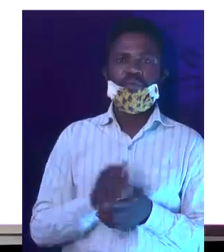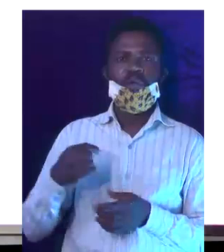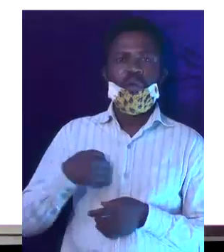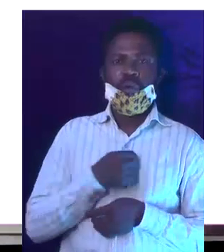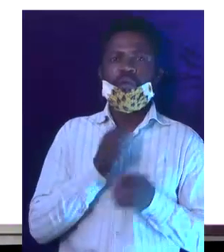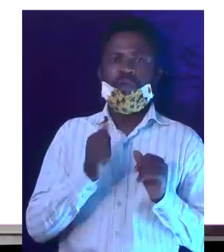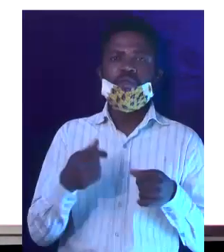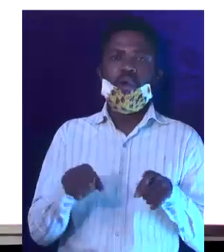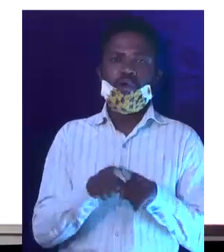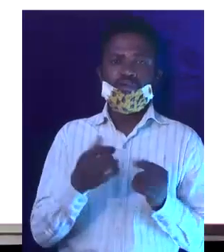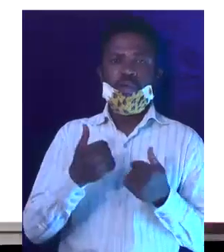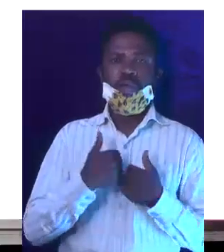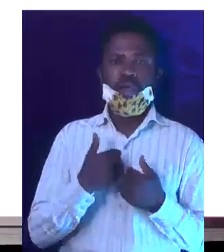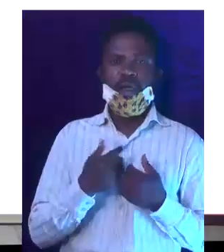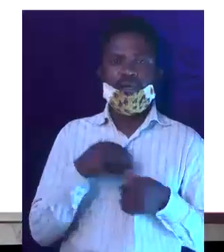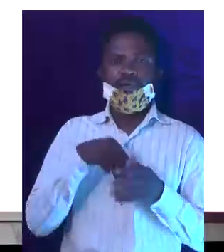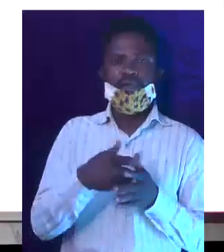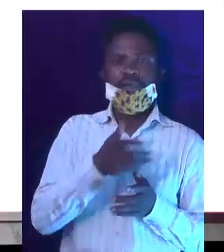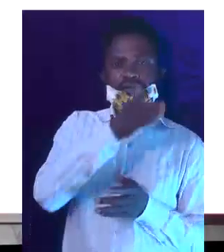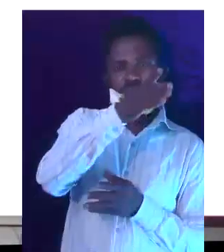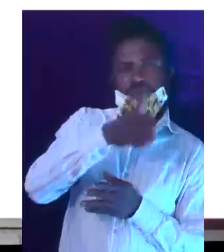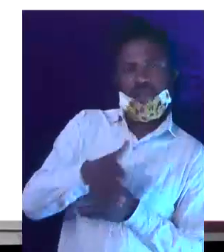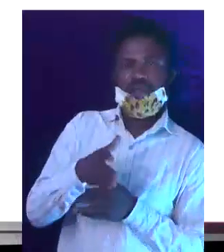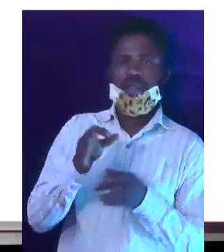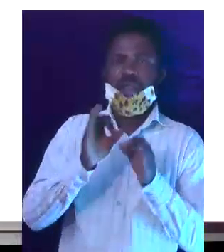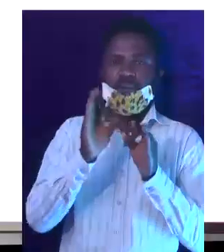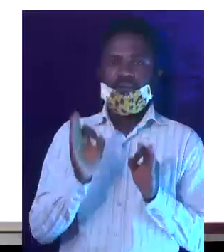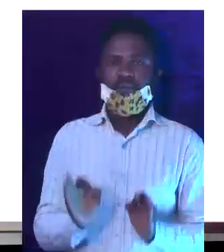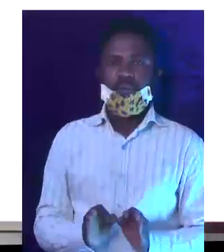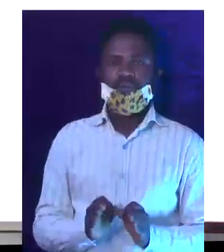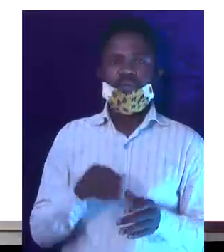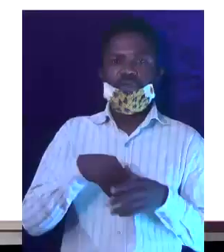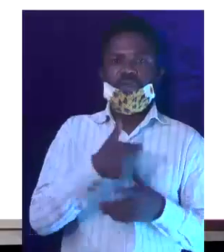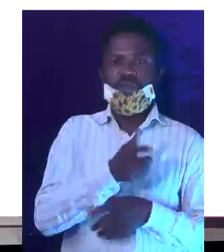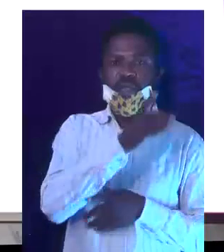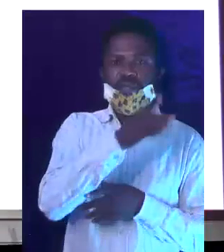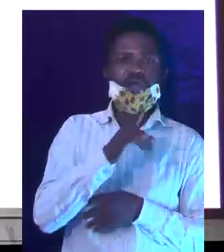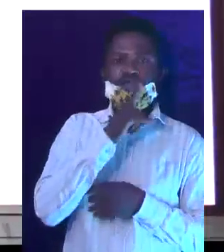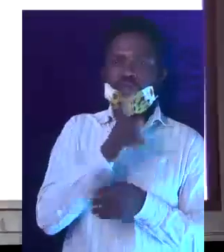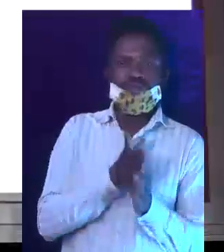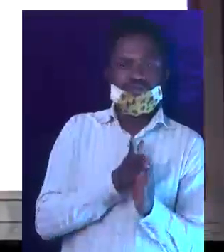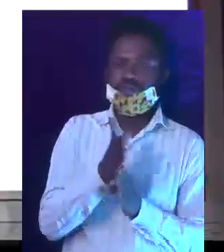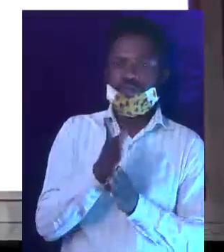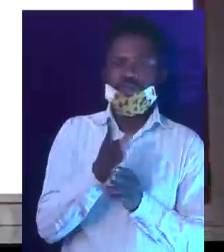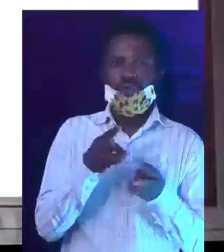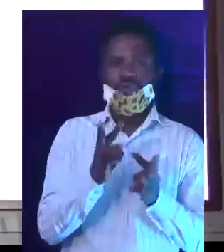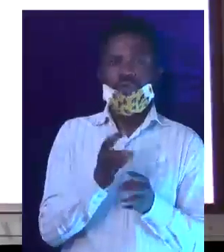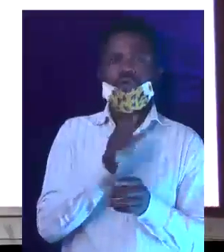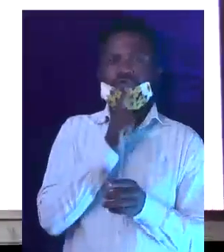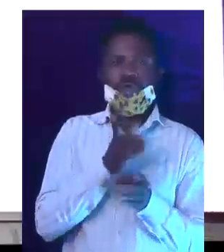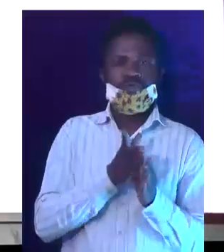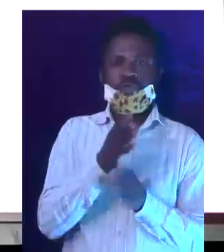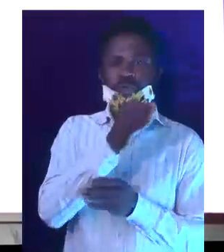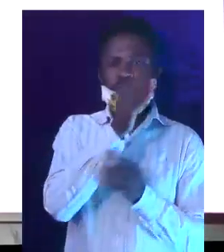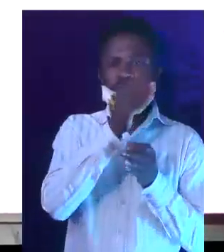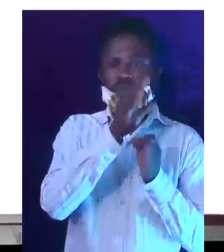We can also have it in a slant form. We can also have the address in a slant form like this.